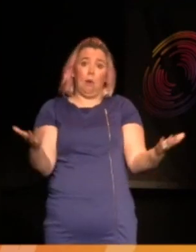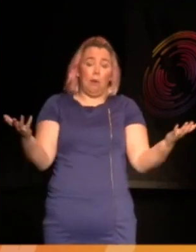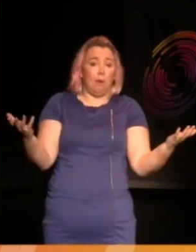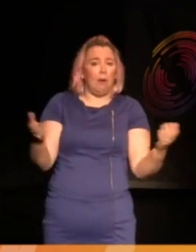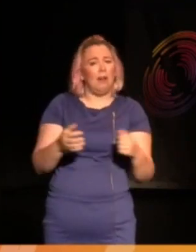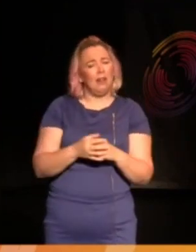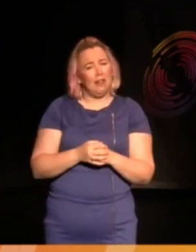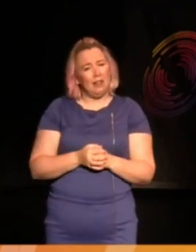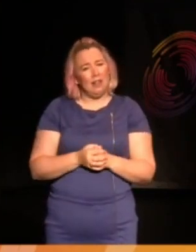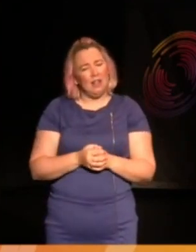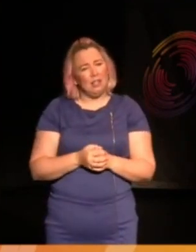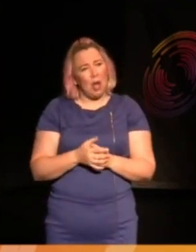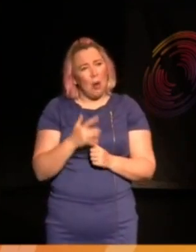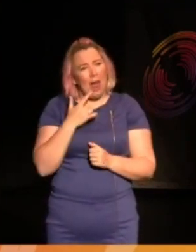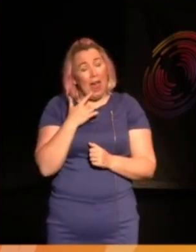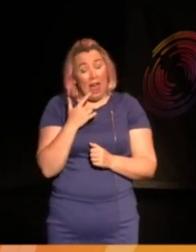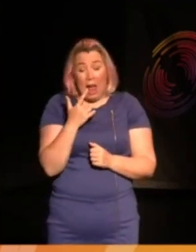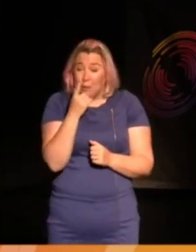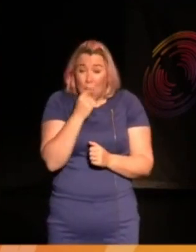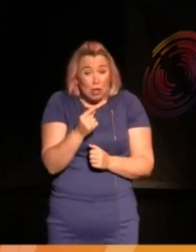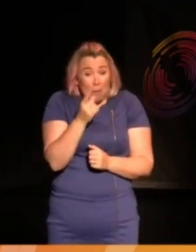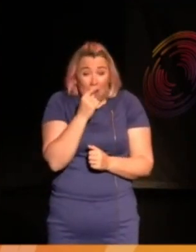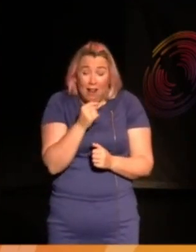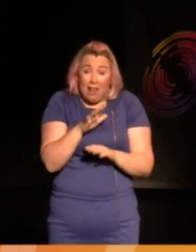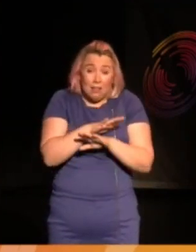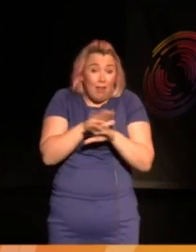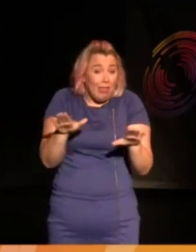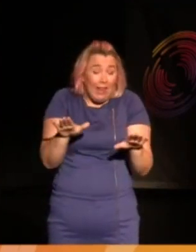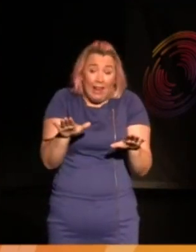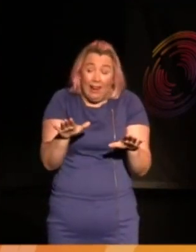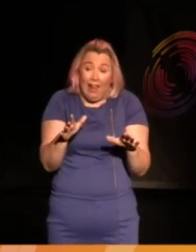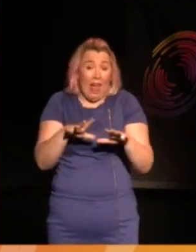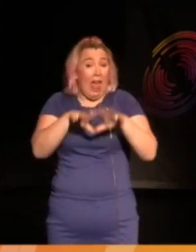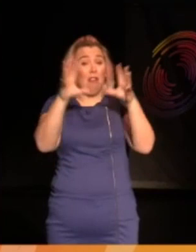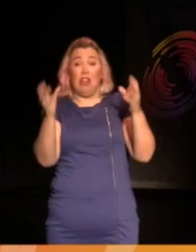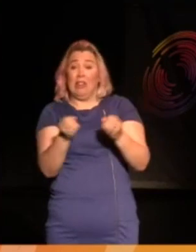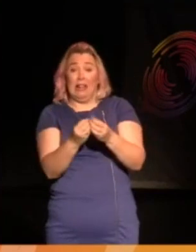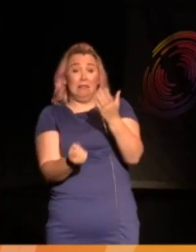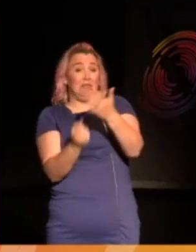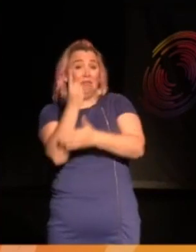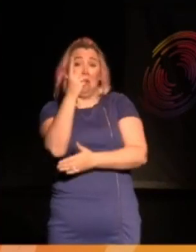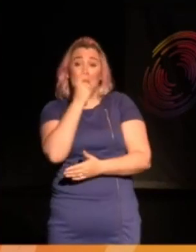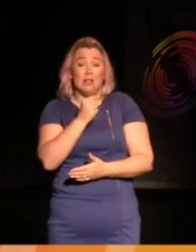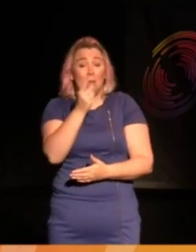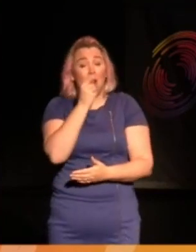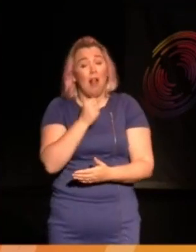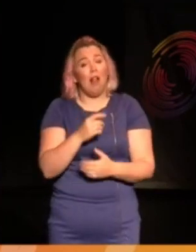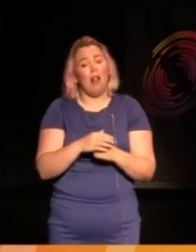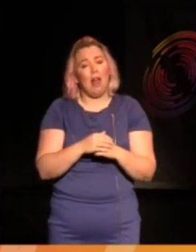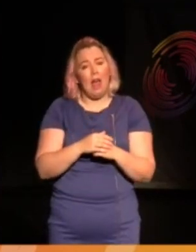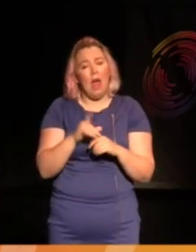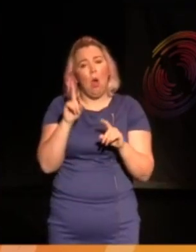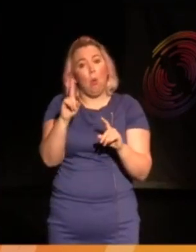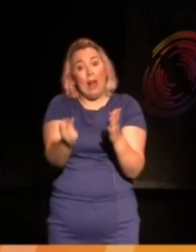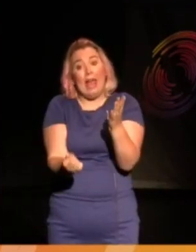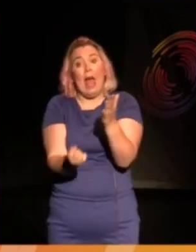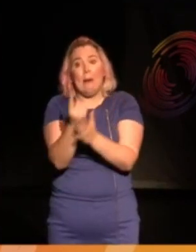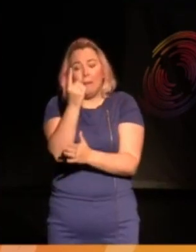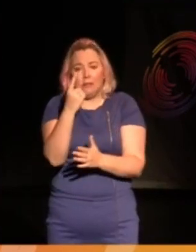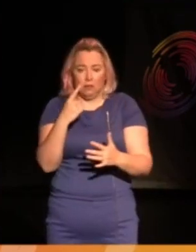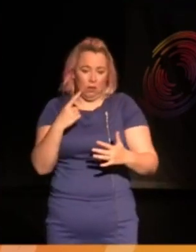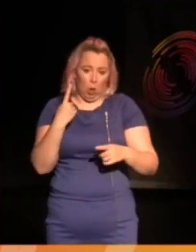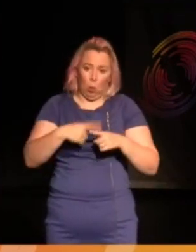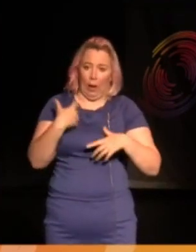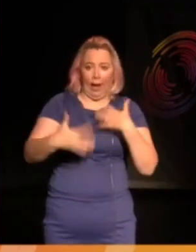And I think, well, yes, all sorts of things are possible. And that I think when things move, they move quickly,